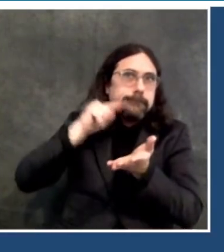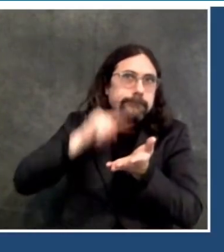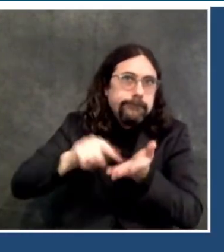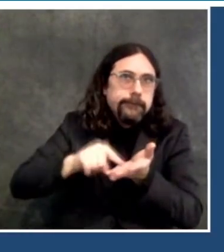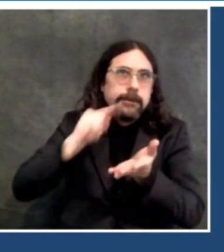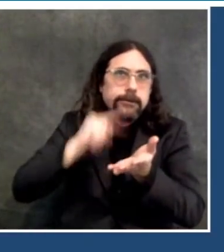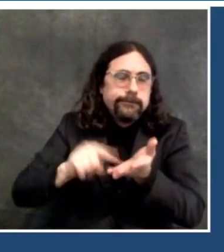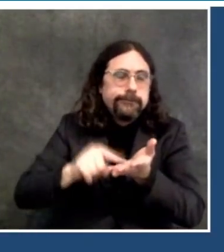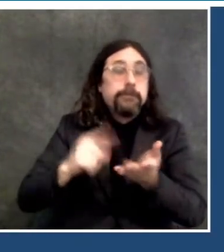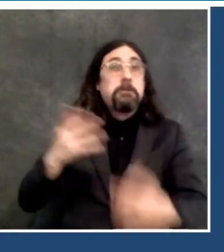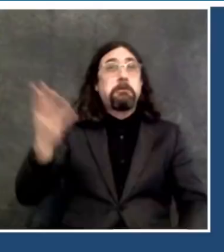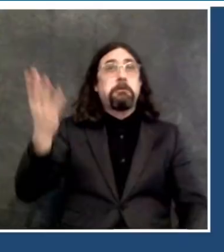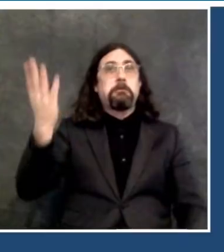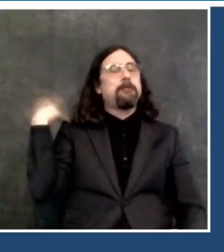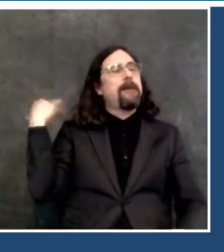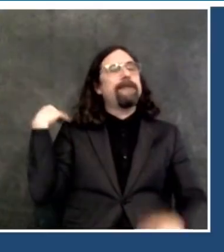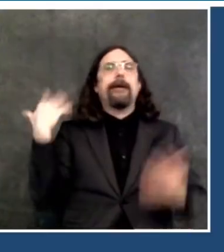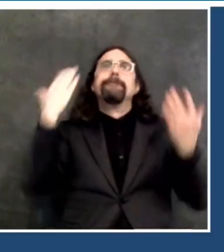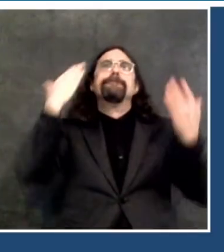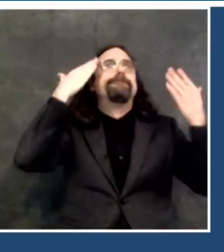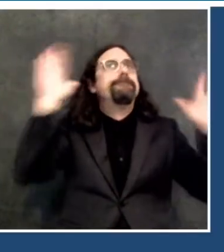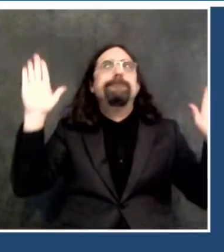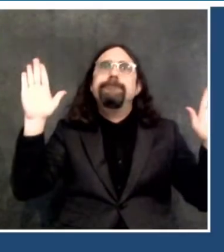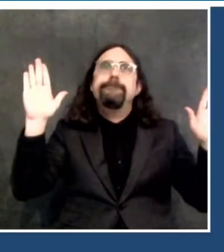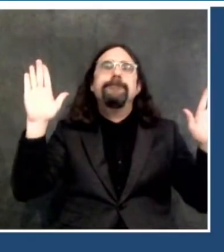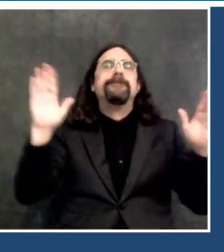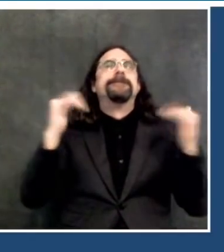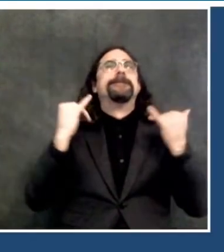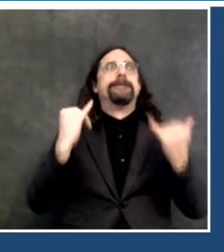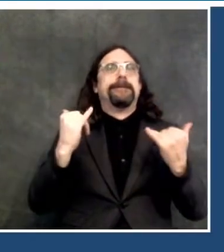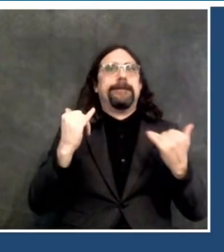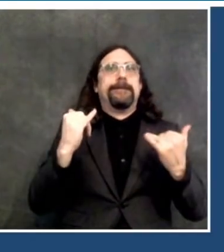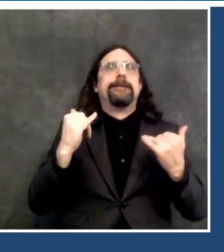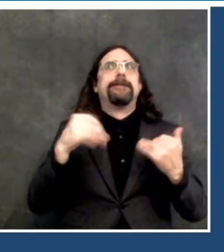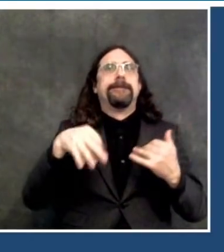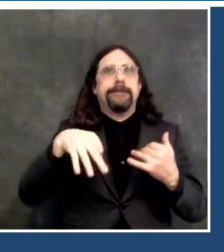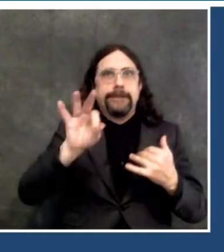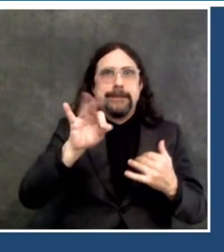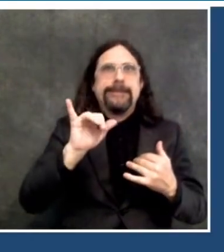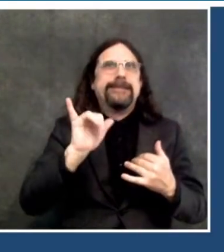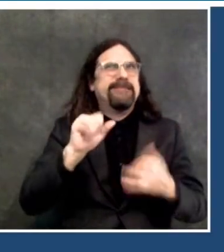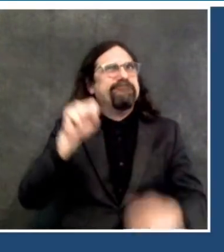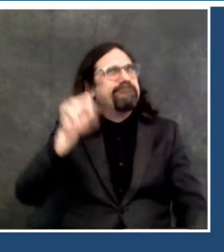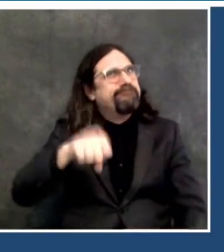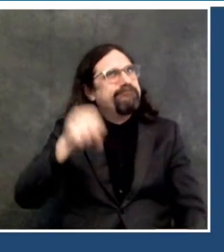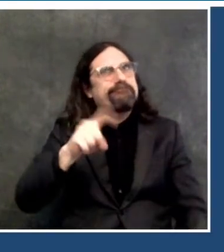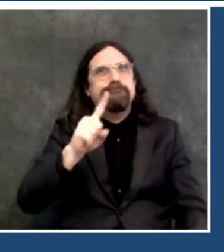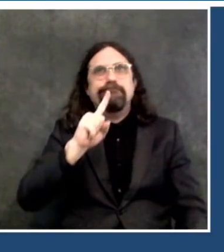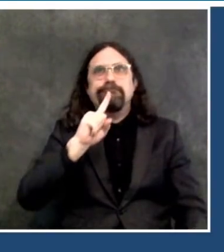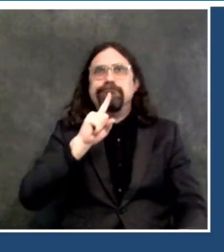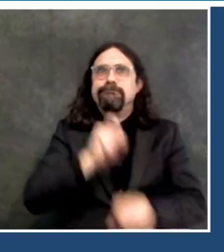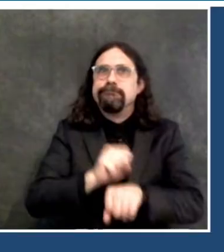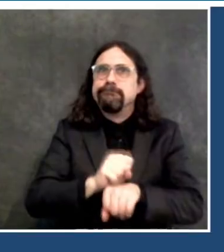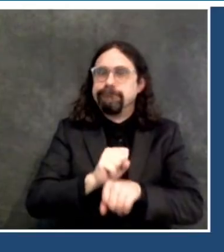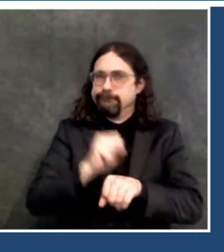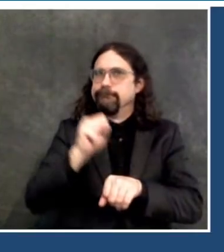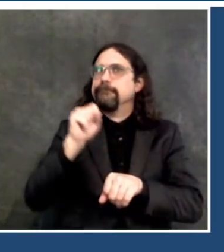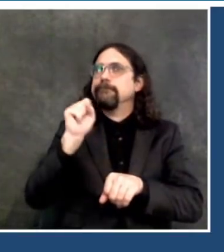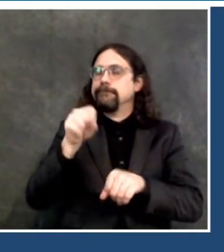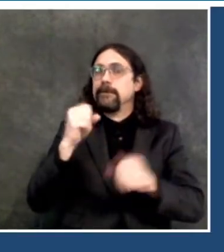It doesn't conform with what the initial information showed us weeks ago, but it does seem to be more and more